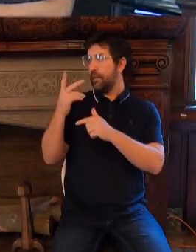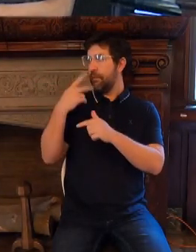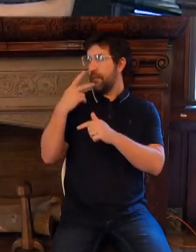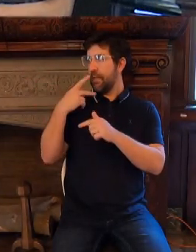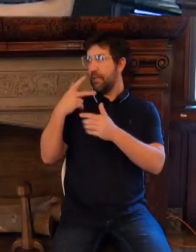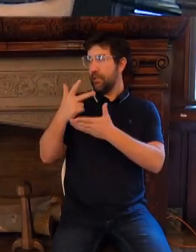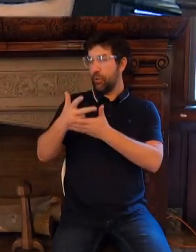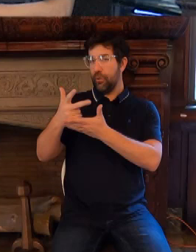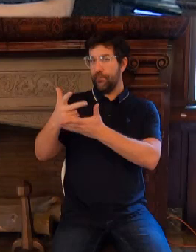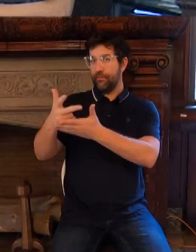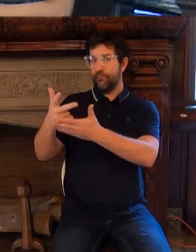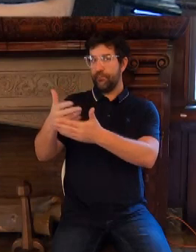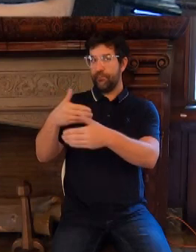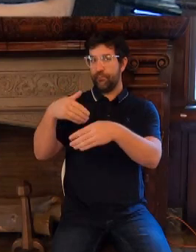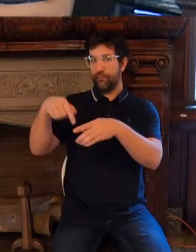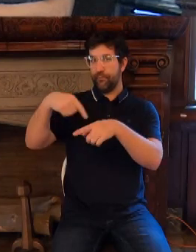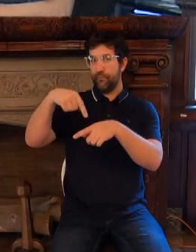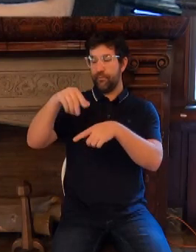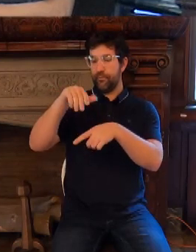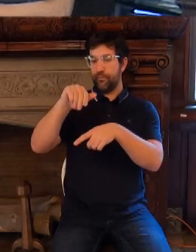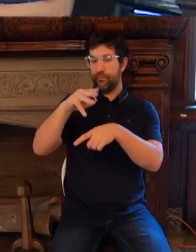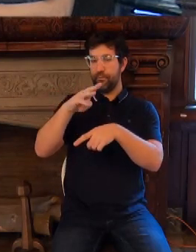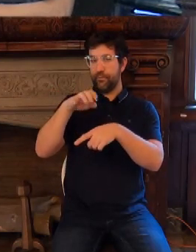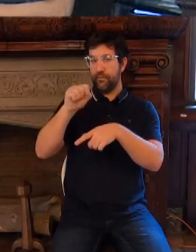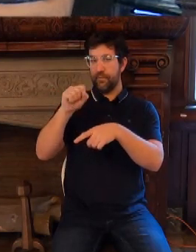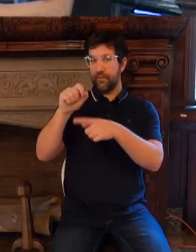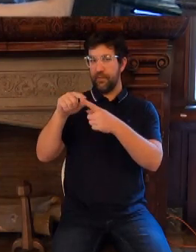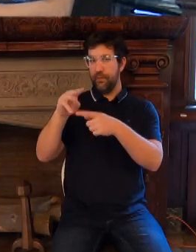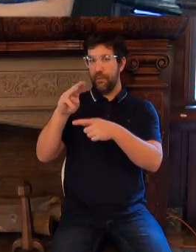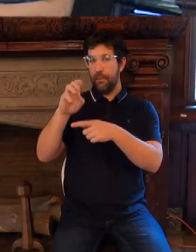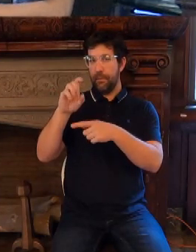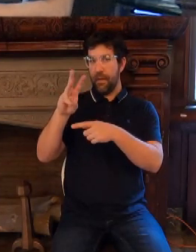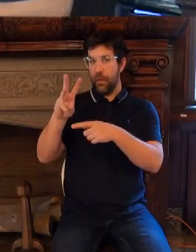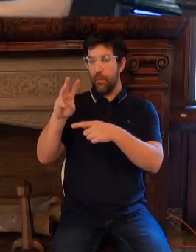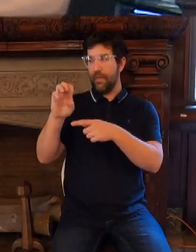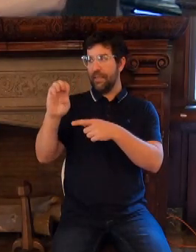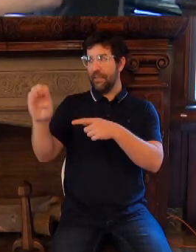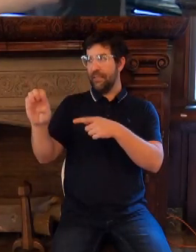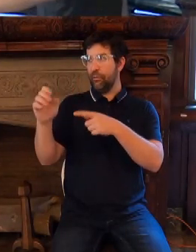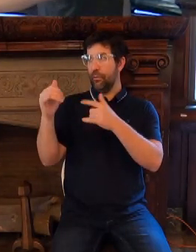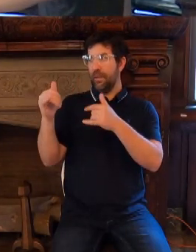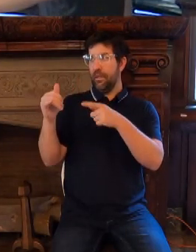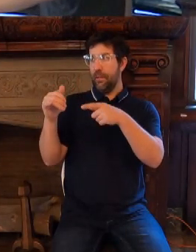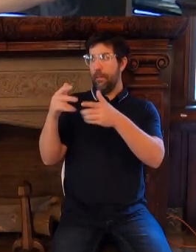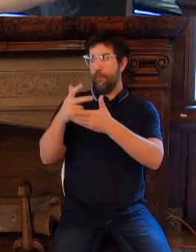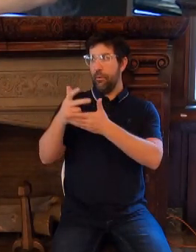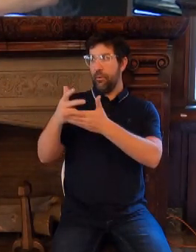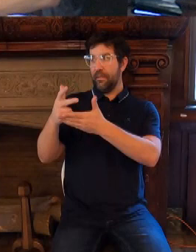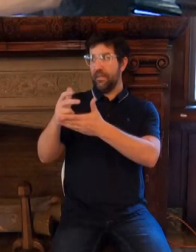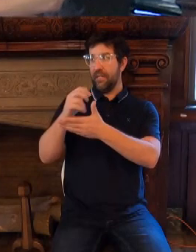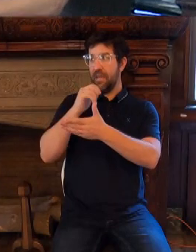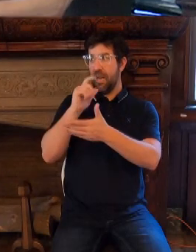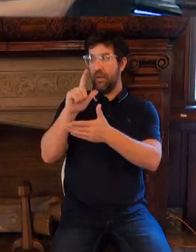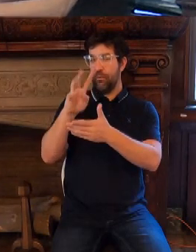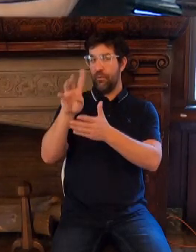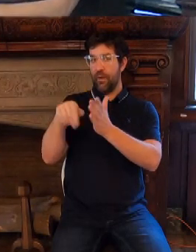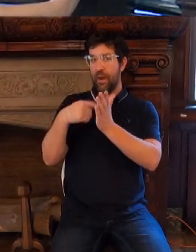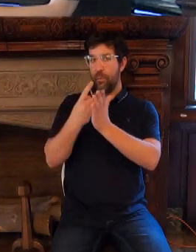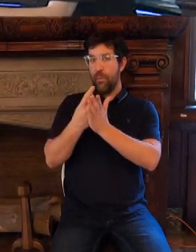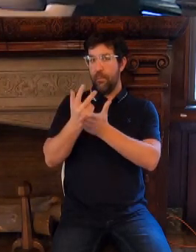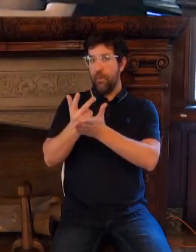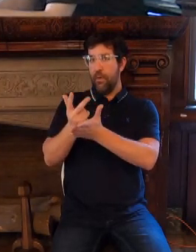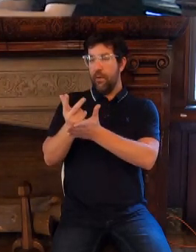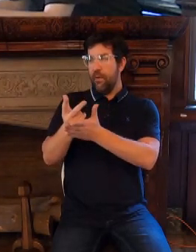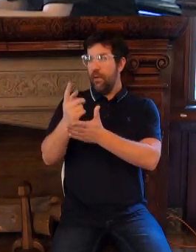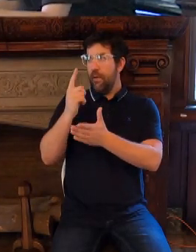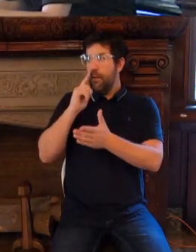designated parking between James, kind of going towards Middle, towards East Street. Right now, that parking is not 24-hour parking. It's